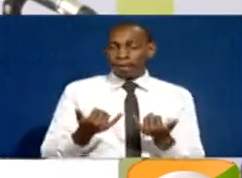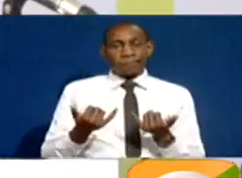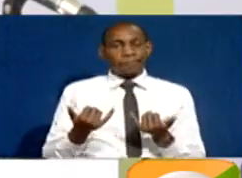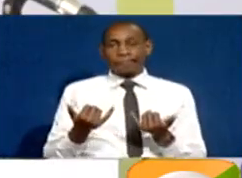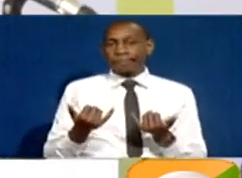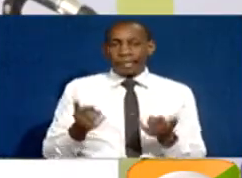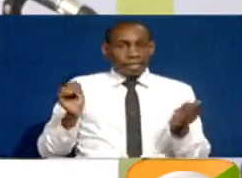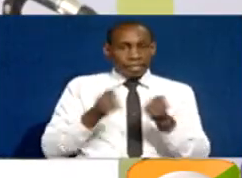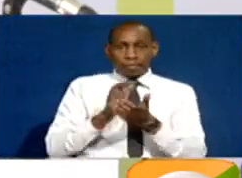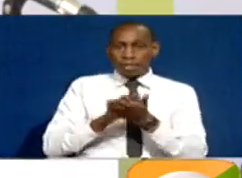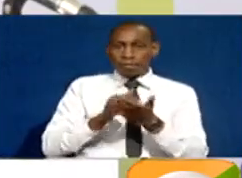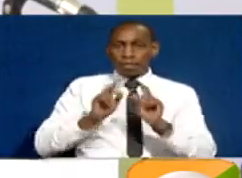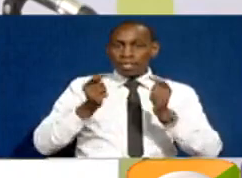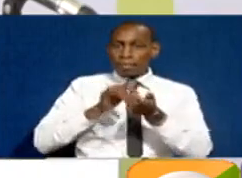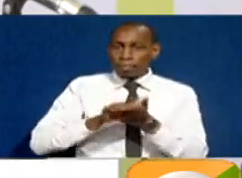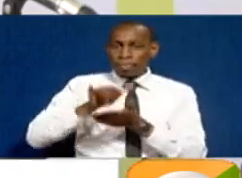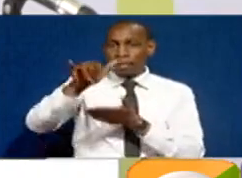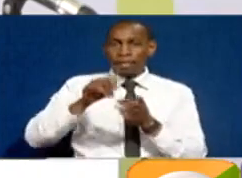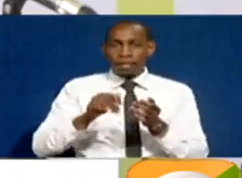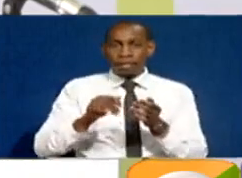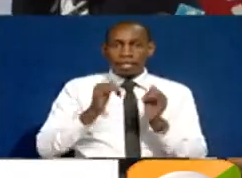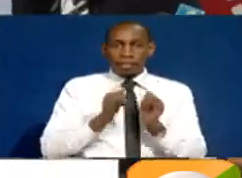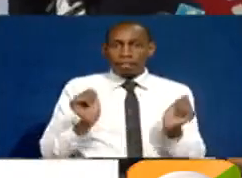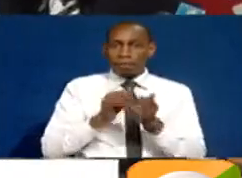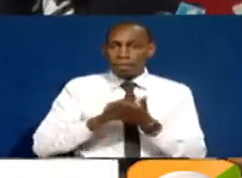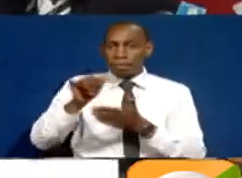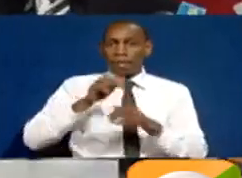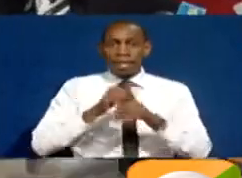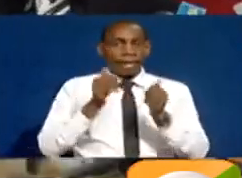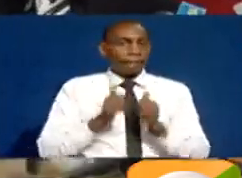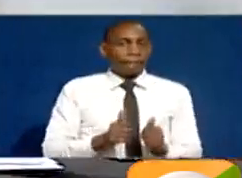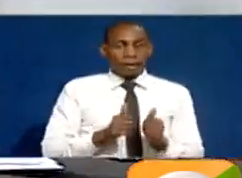we cannot send a team or an individual who has not gone through the